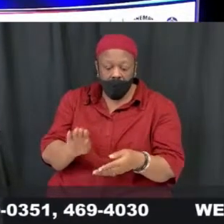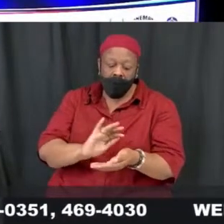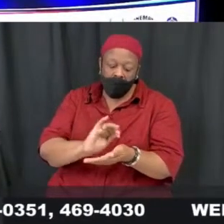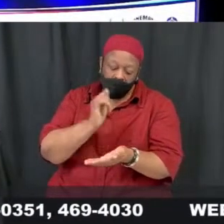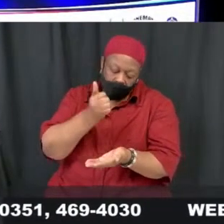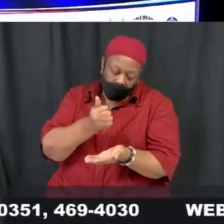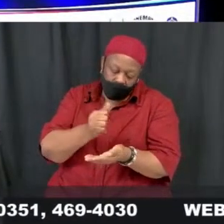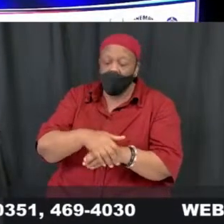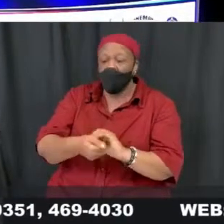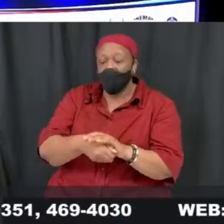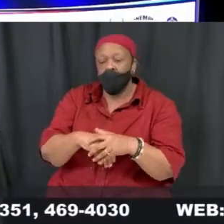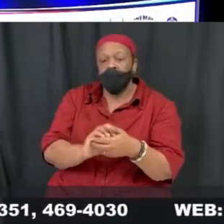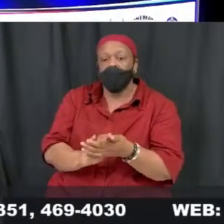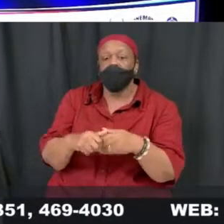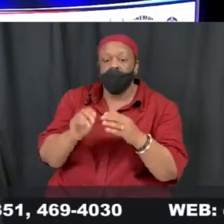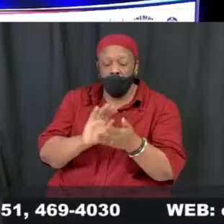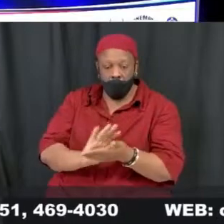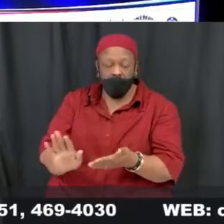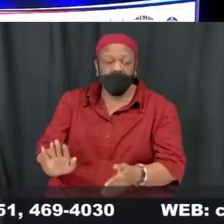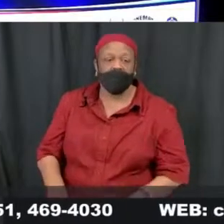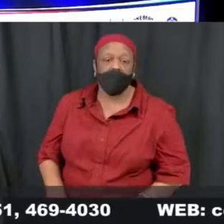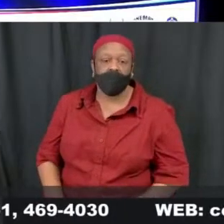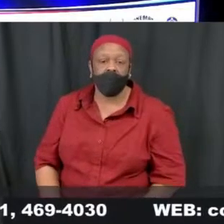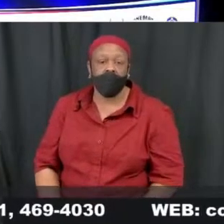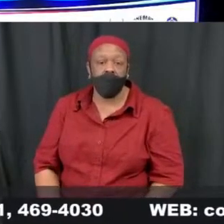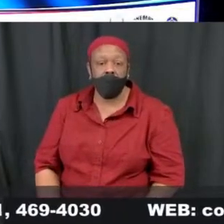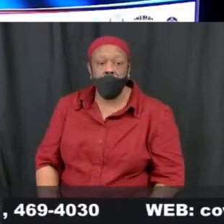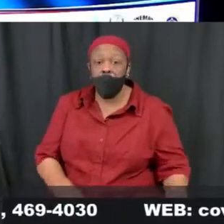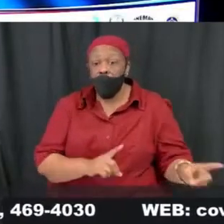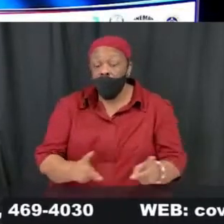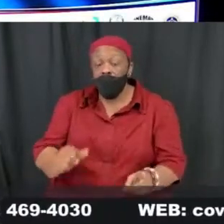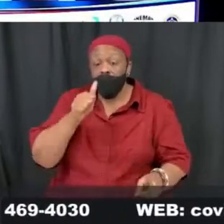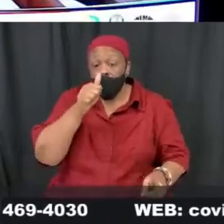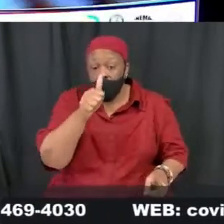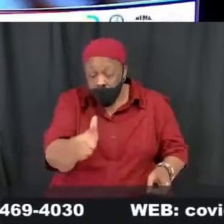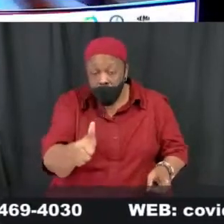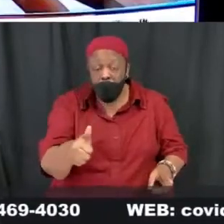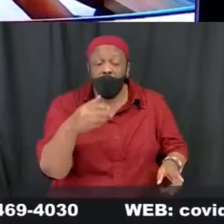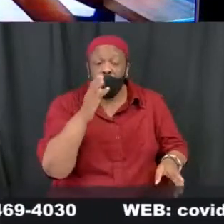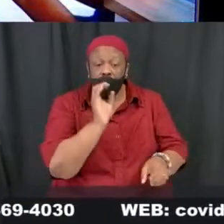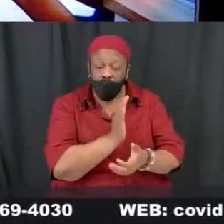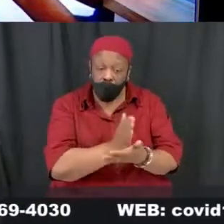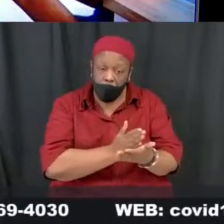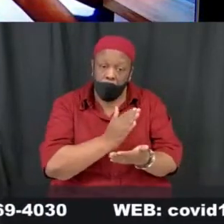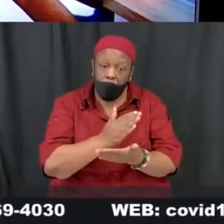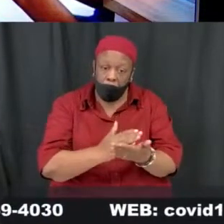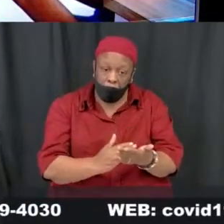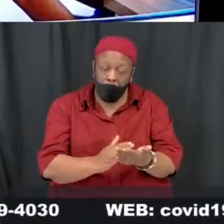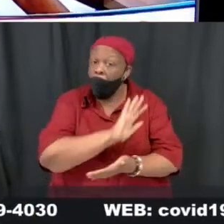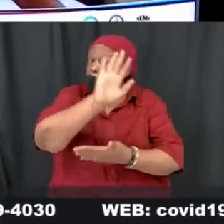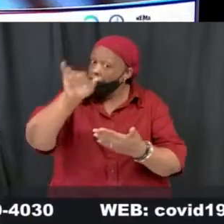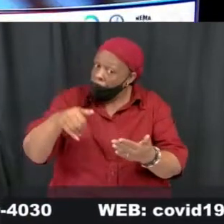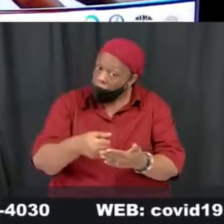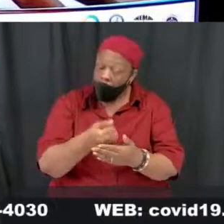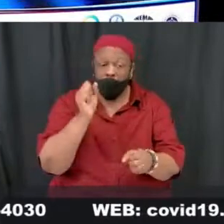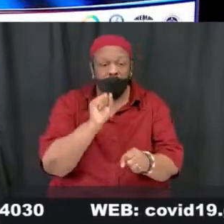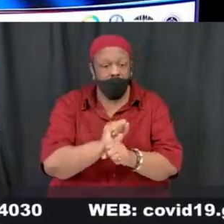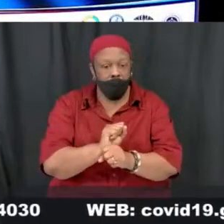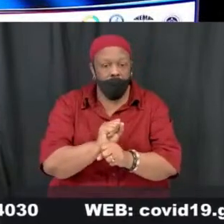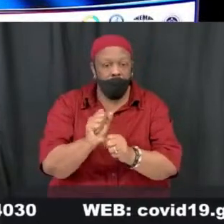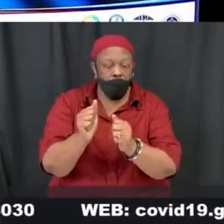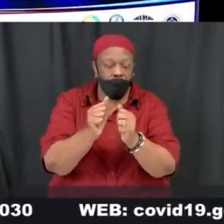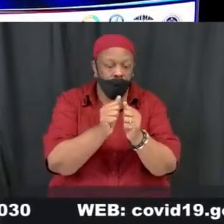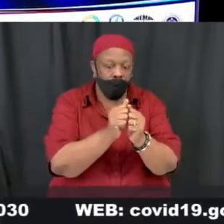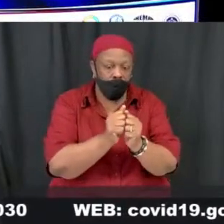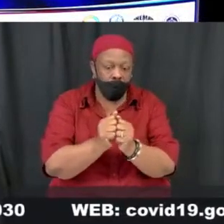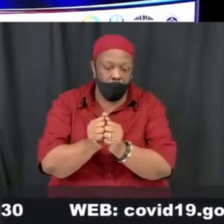to make sure that you do your part. We've always said that it's an all of society approach. And so now we are